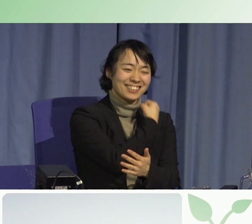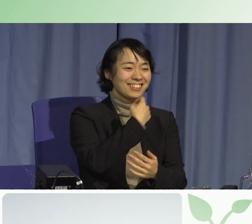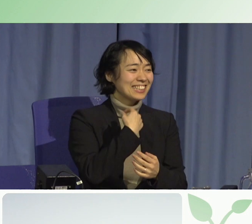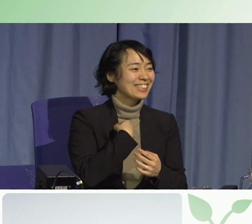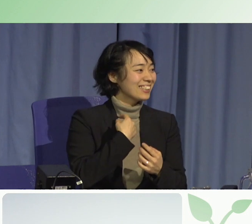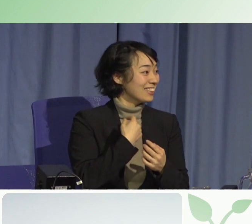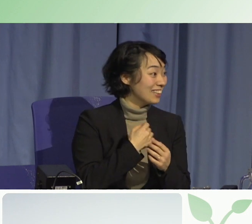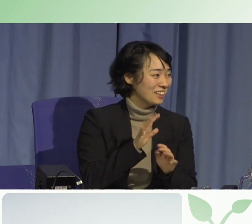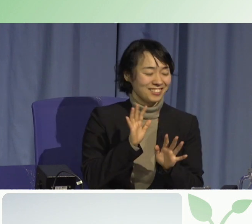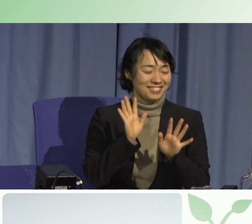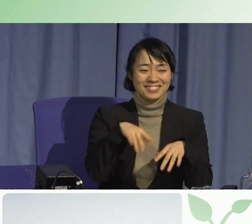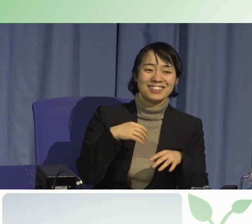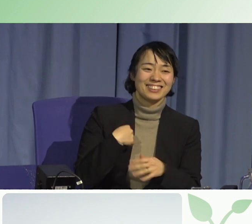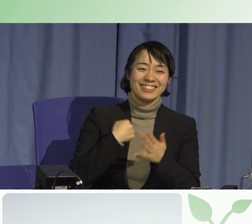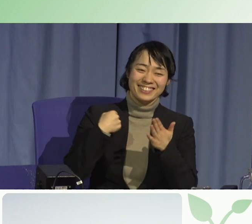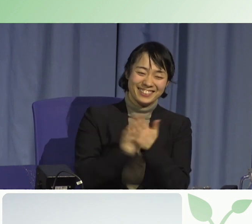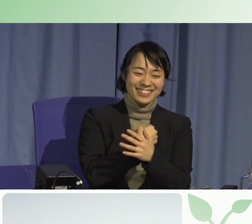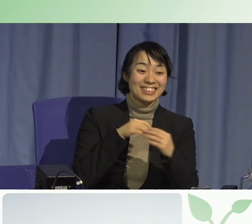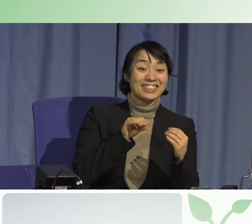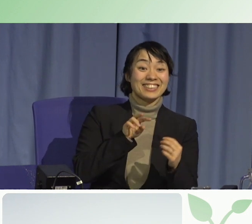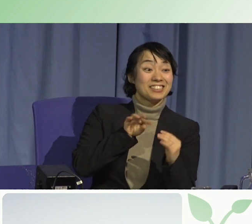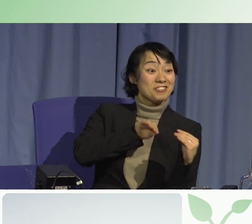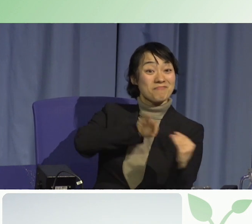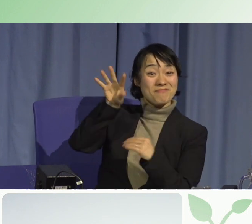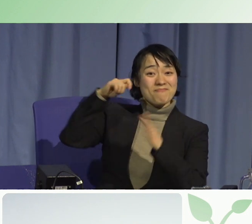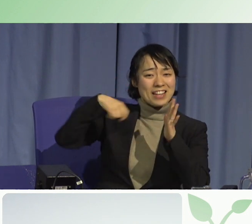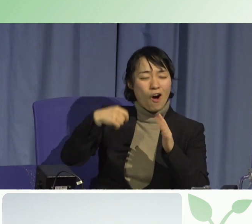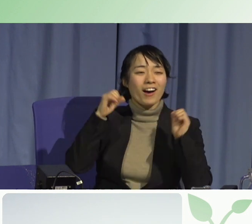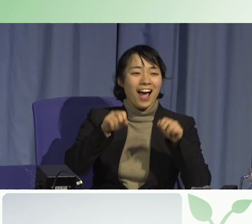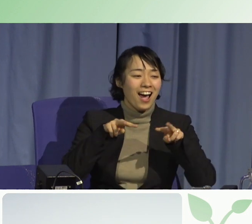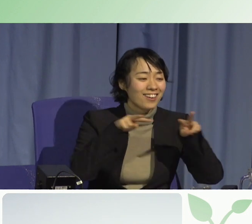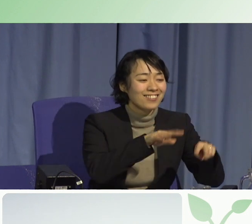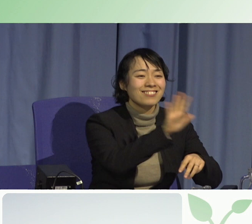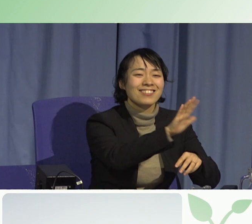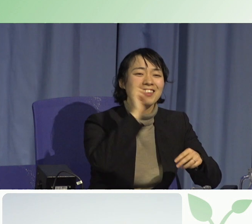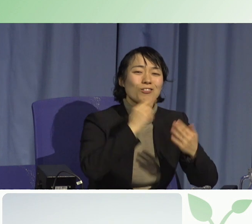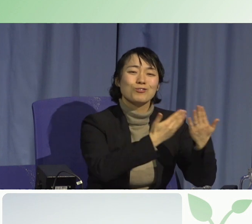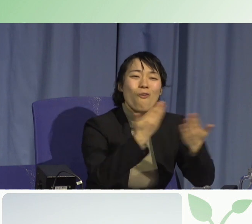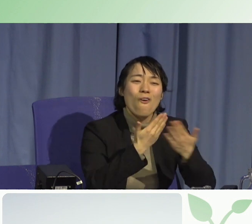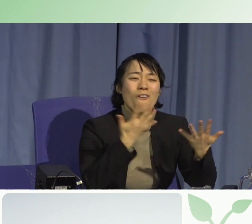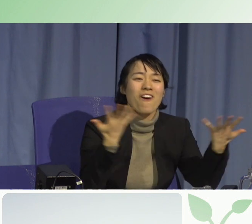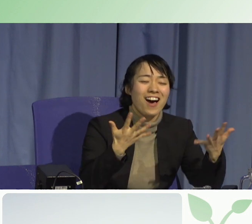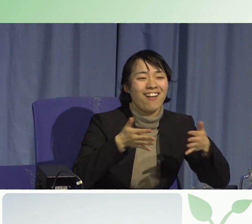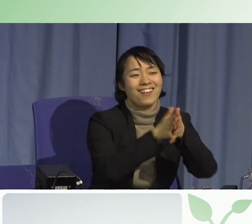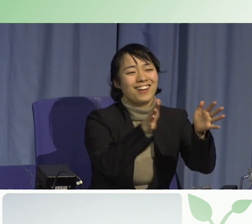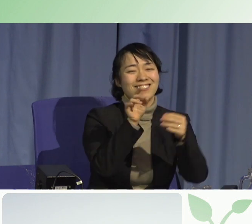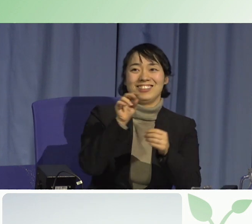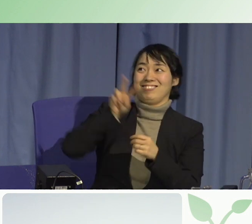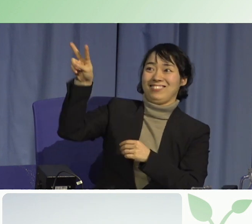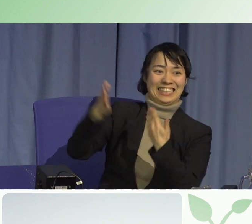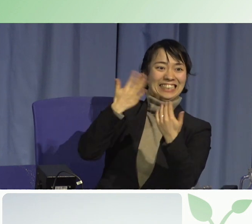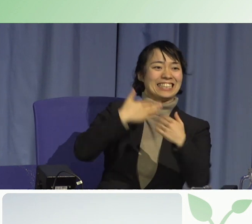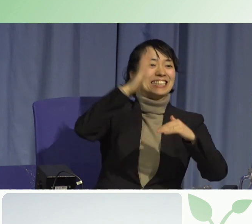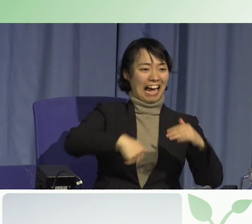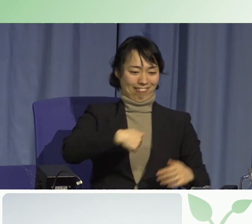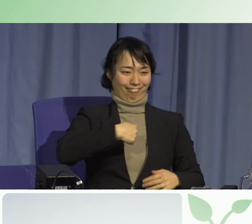And okay, wow, I'm sorry, but I just wanted to show you the video of the school and